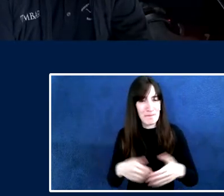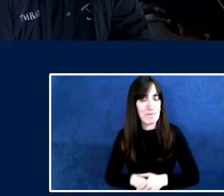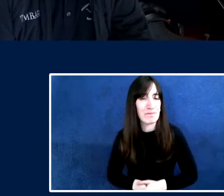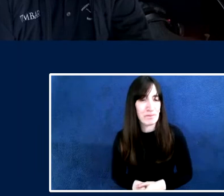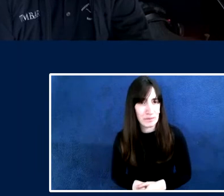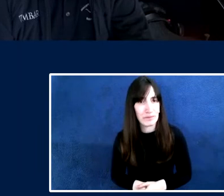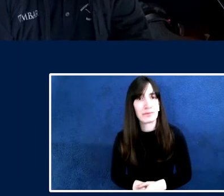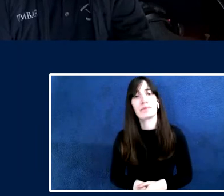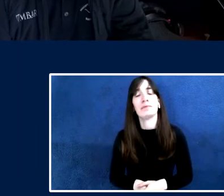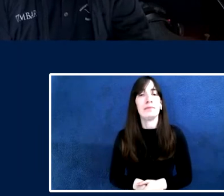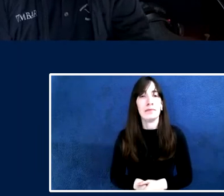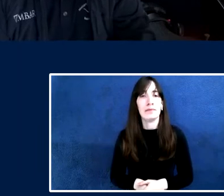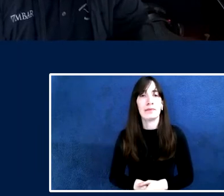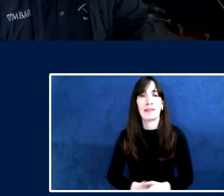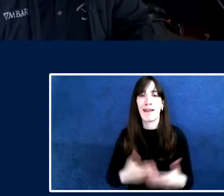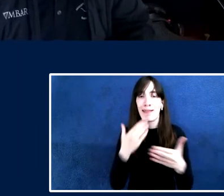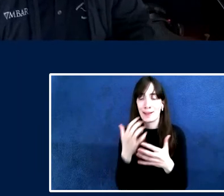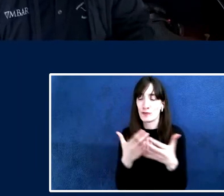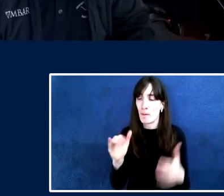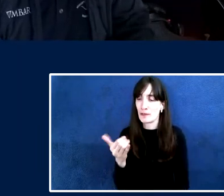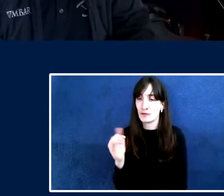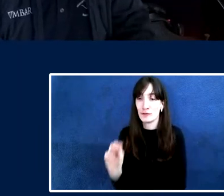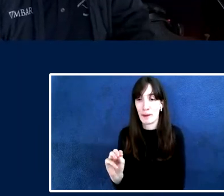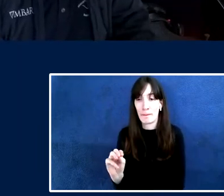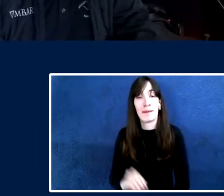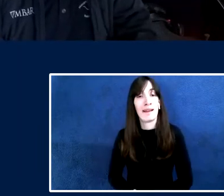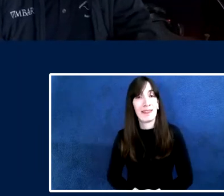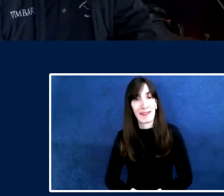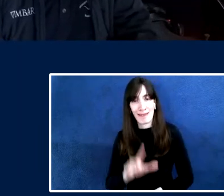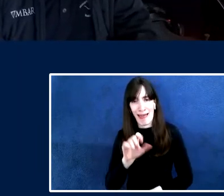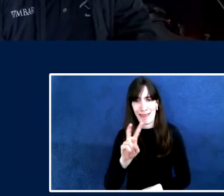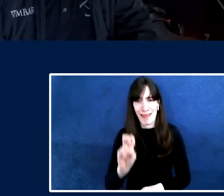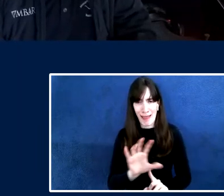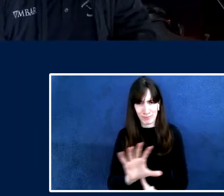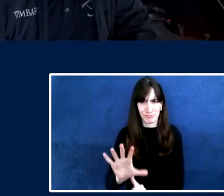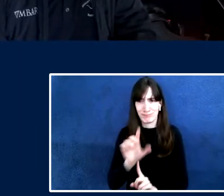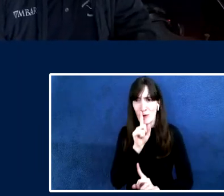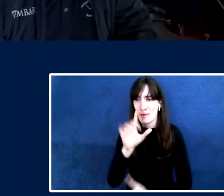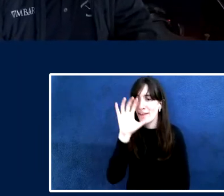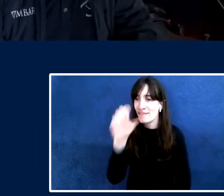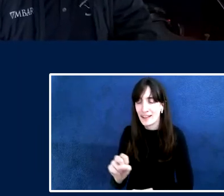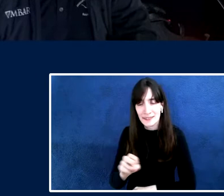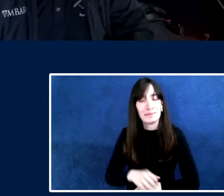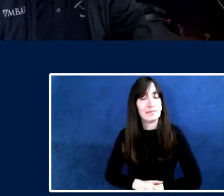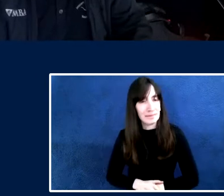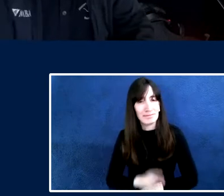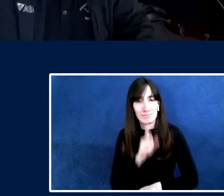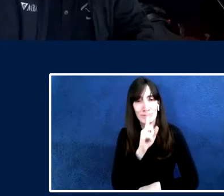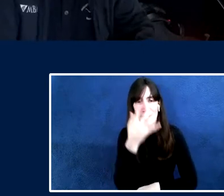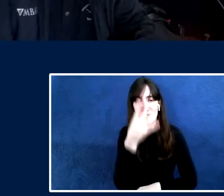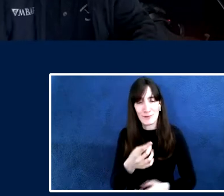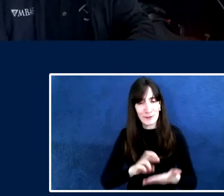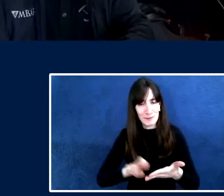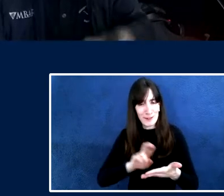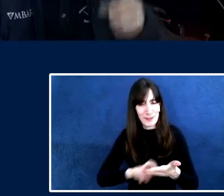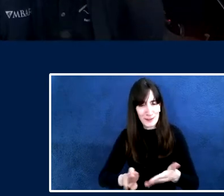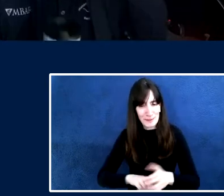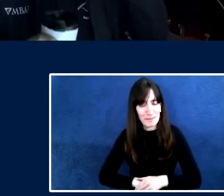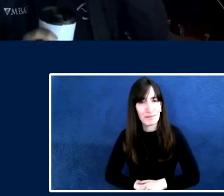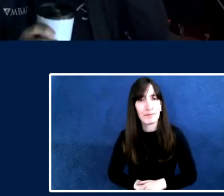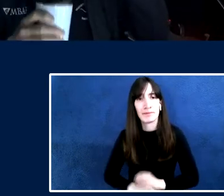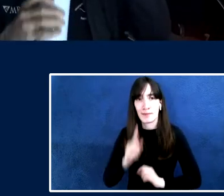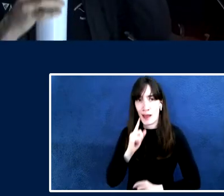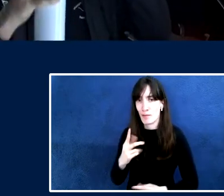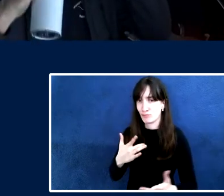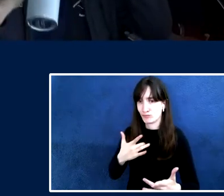Thanks so much, Jim. I find the live feed so fascinating, and this is such interesting research. I'm looking forward to following